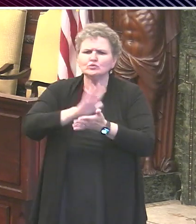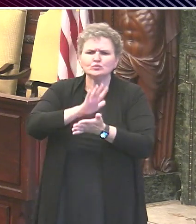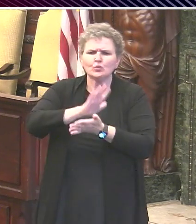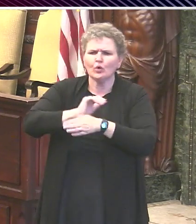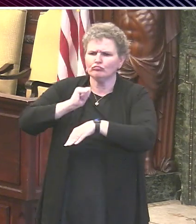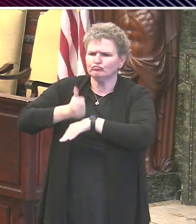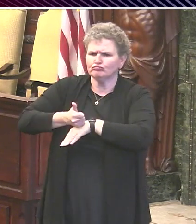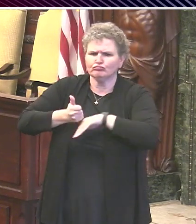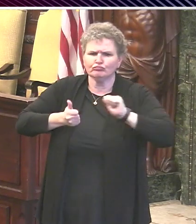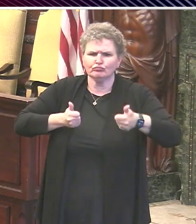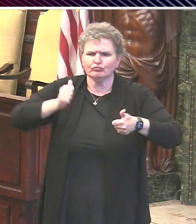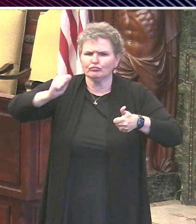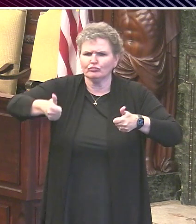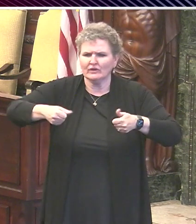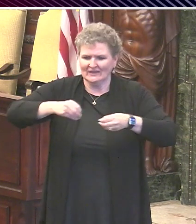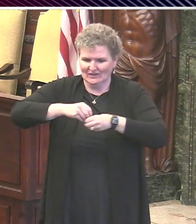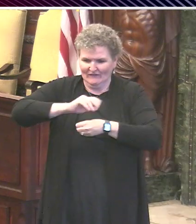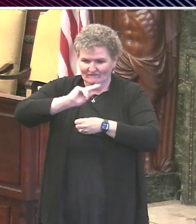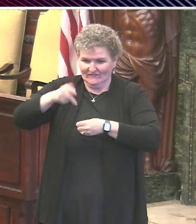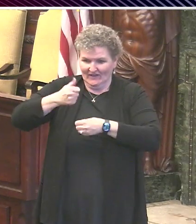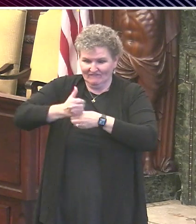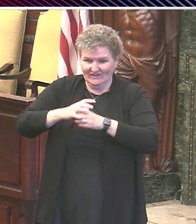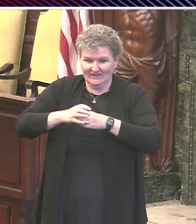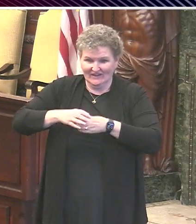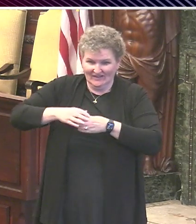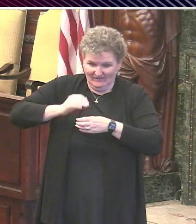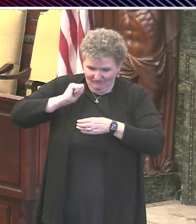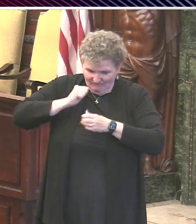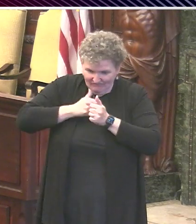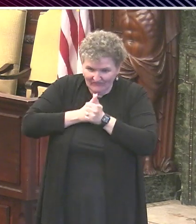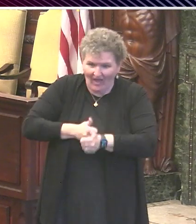they're playing in Philadelphia. Right. Thank you.